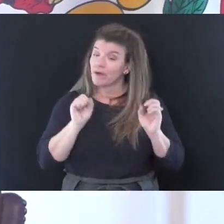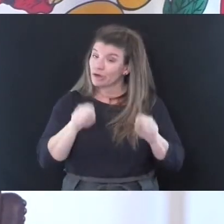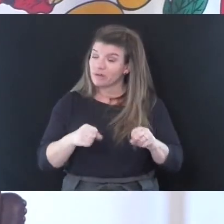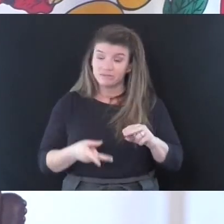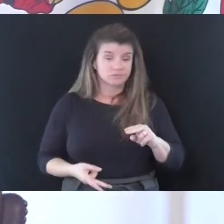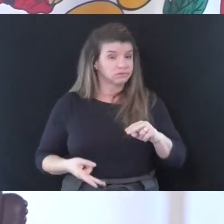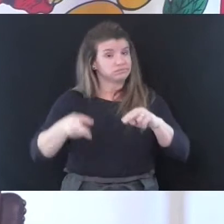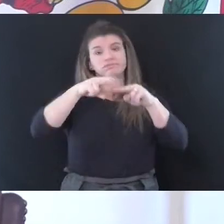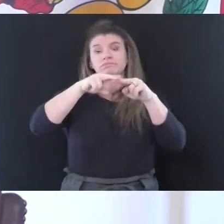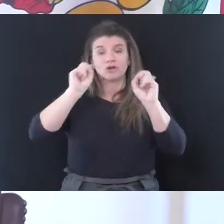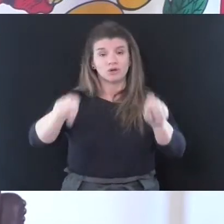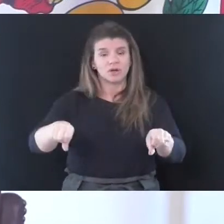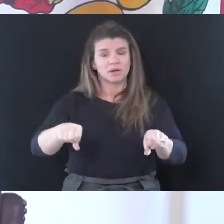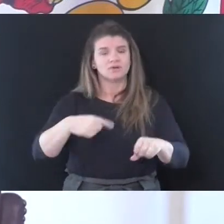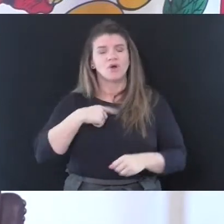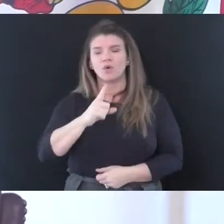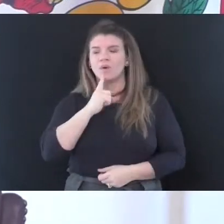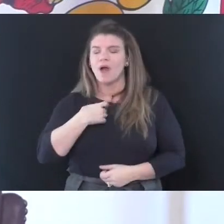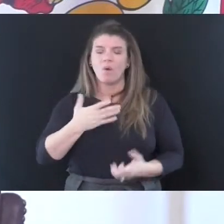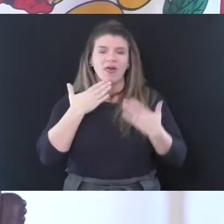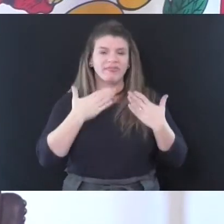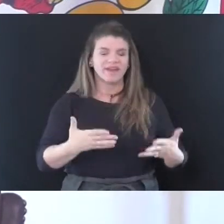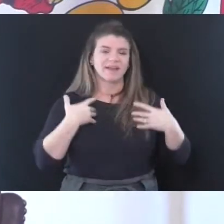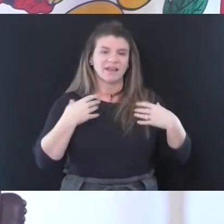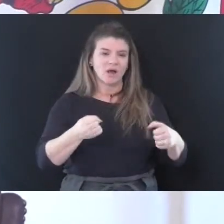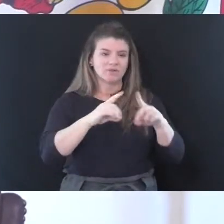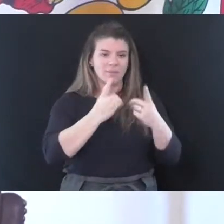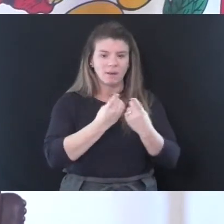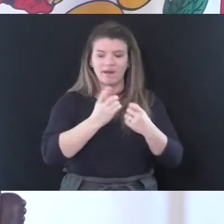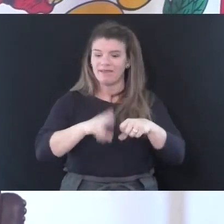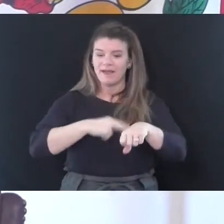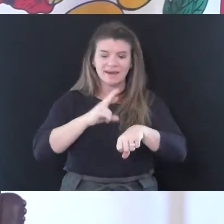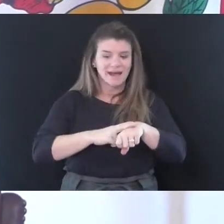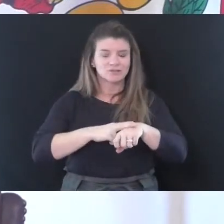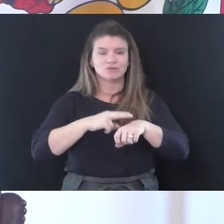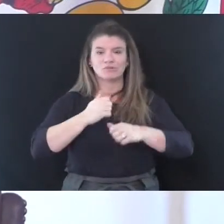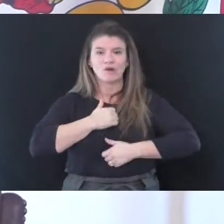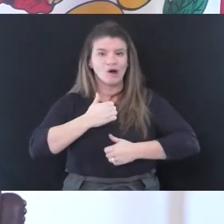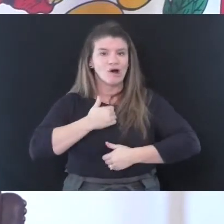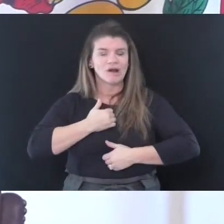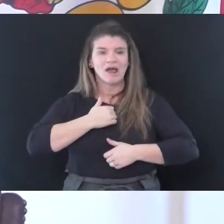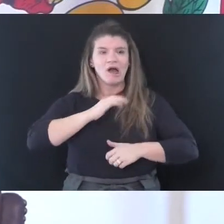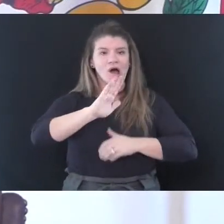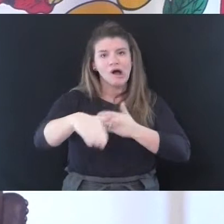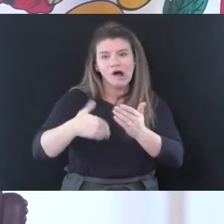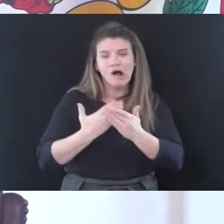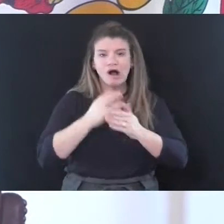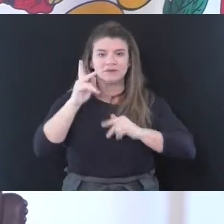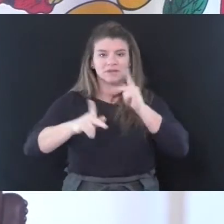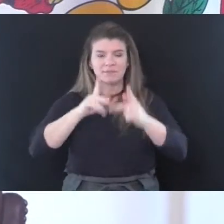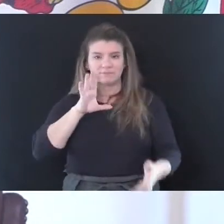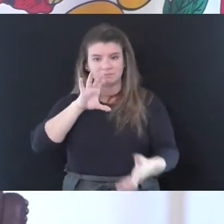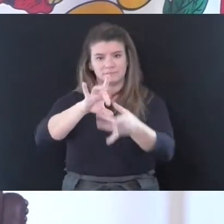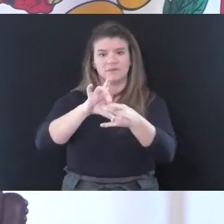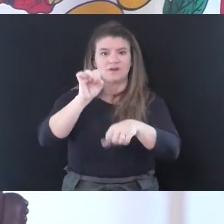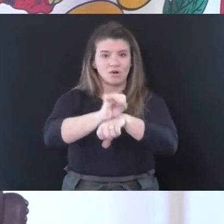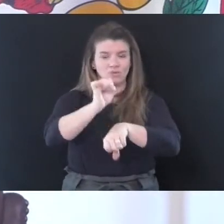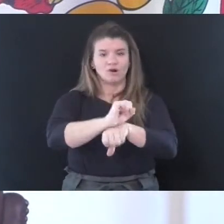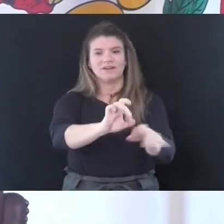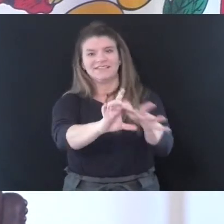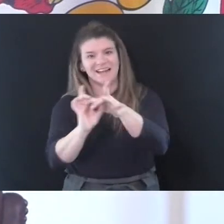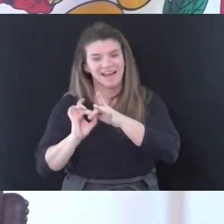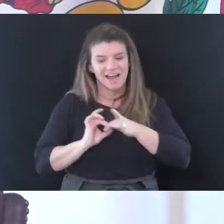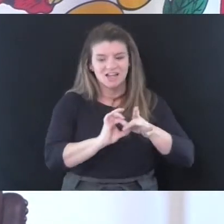So thanks so much to all the health departments, the National Guard, all the people that are making these licks happen. Thanks to all